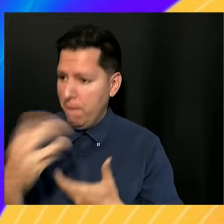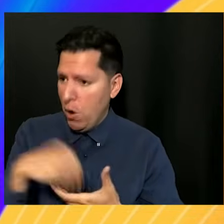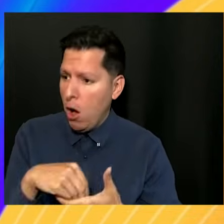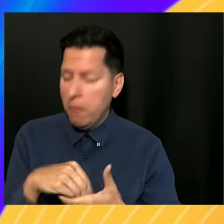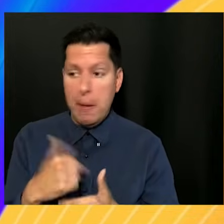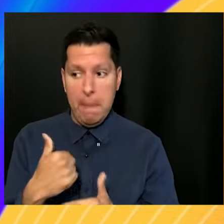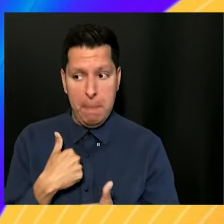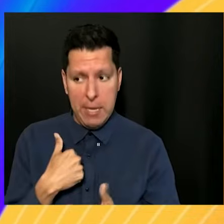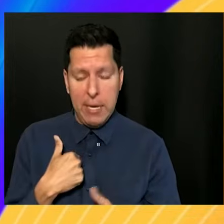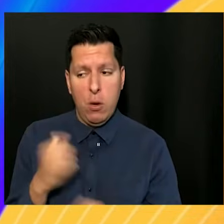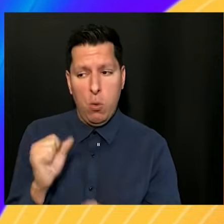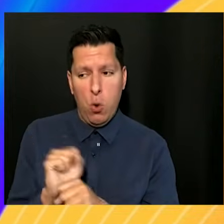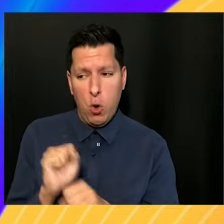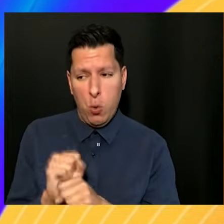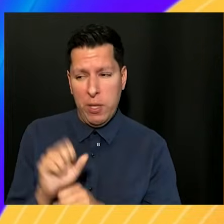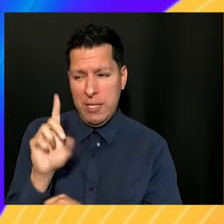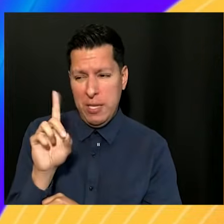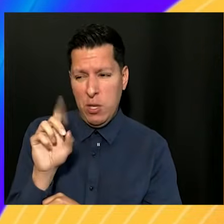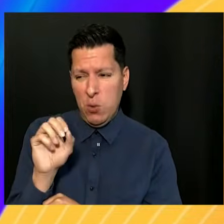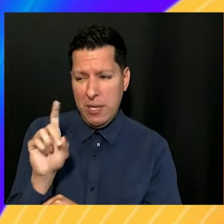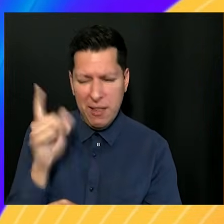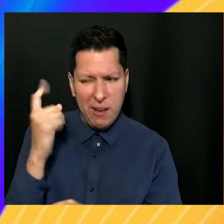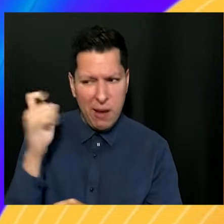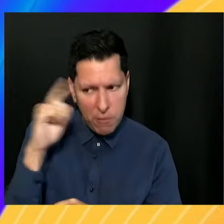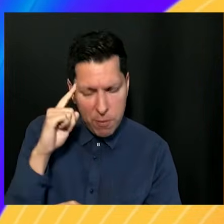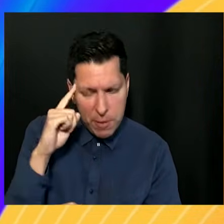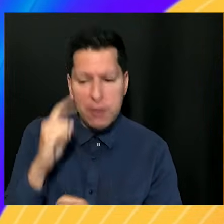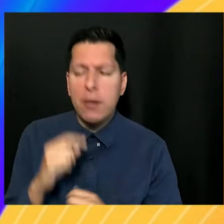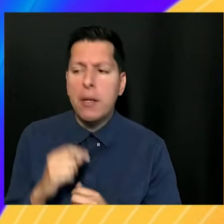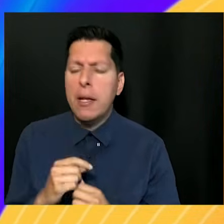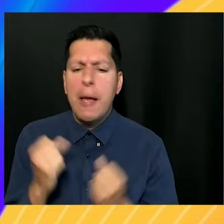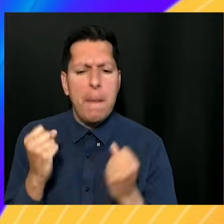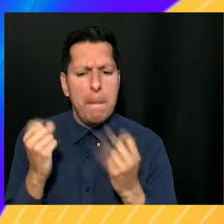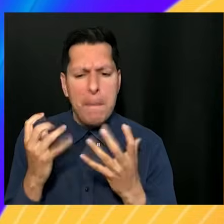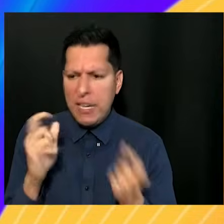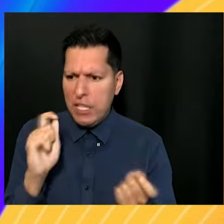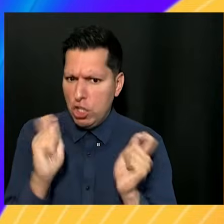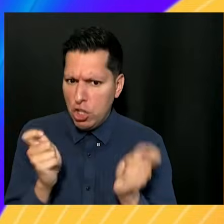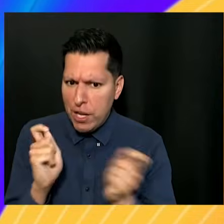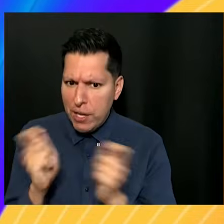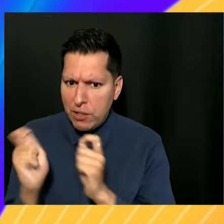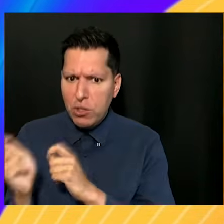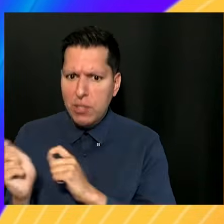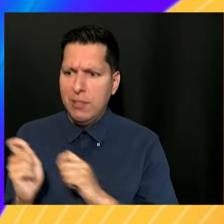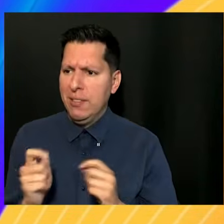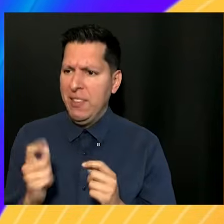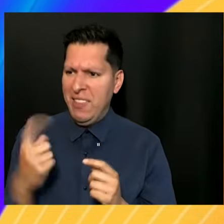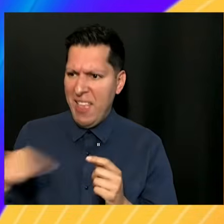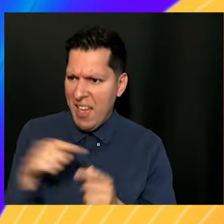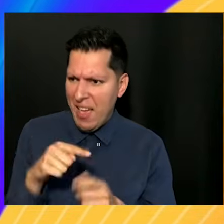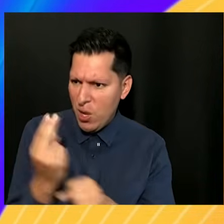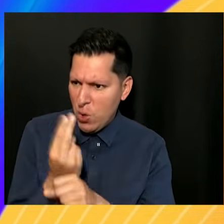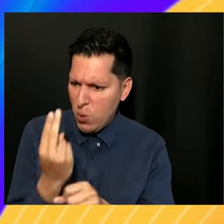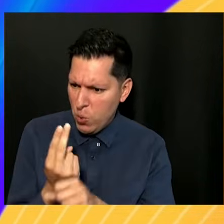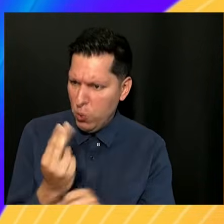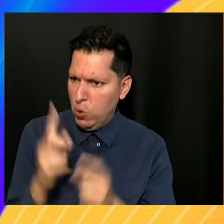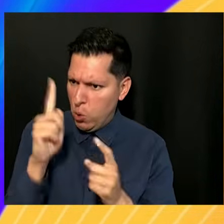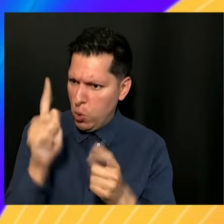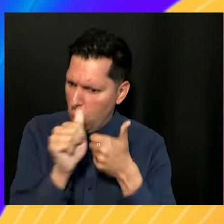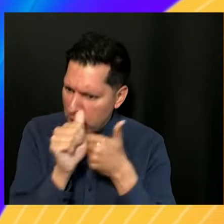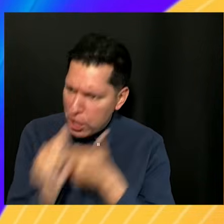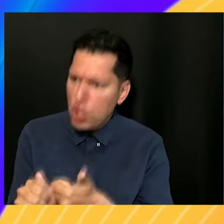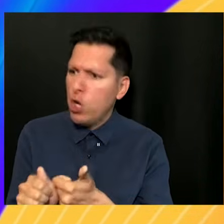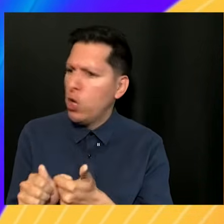DoD, and there are some changes that they utilize to adhere to DISA's